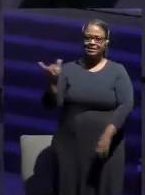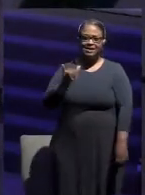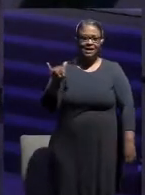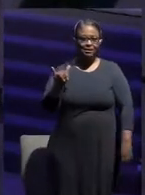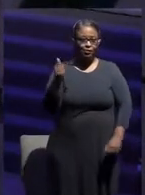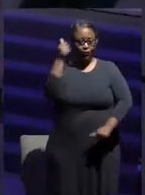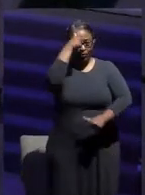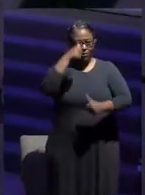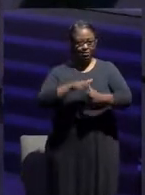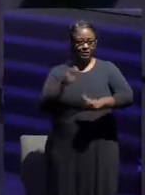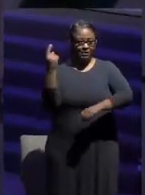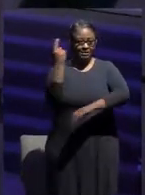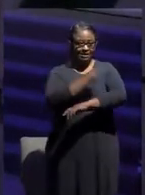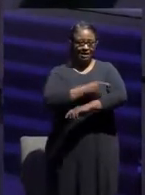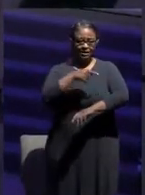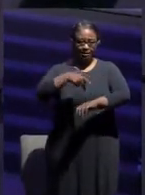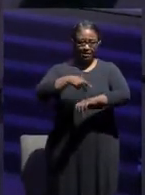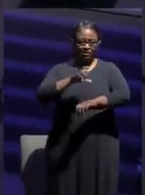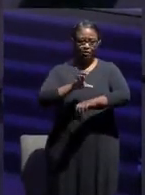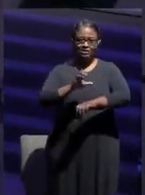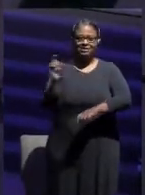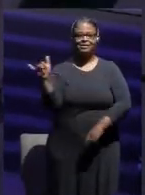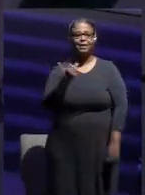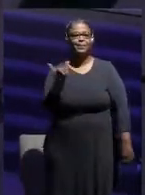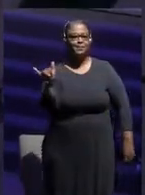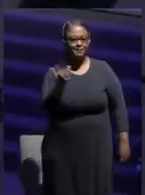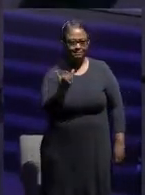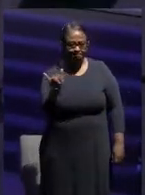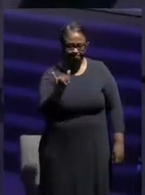it, just like they did it at